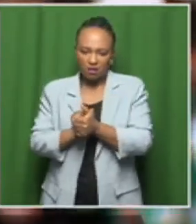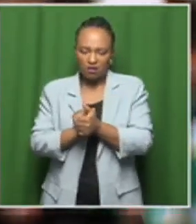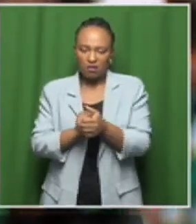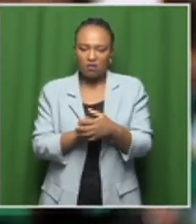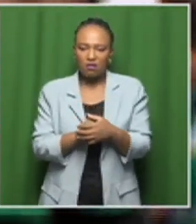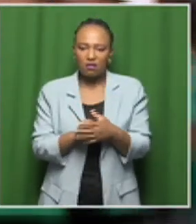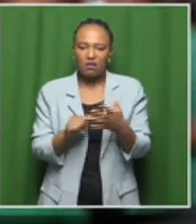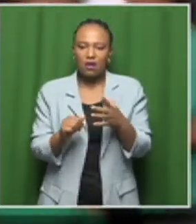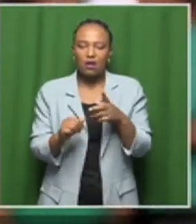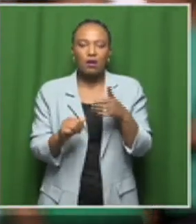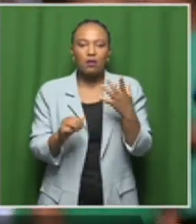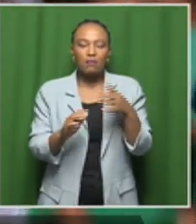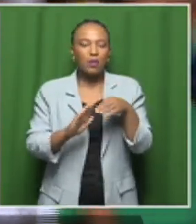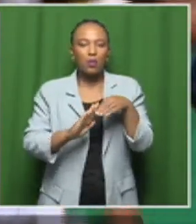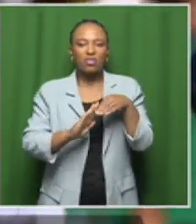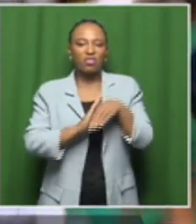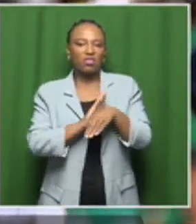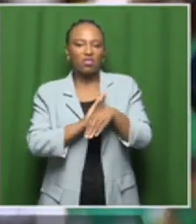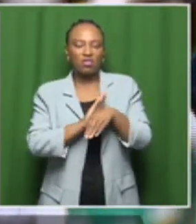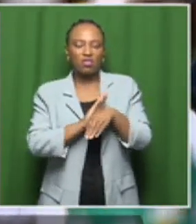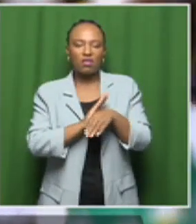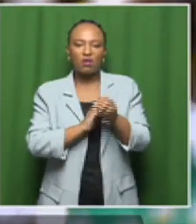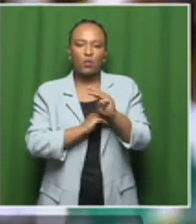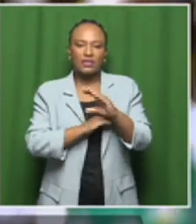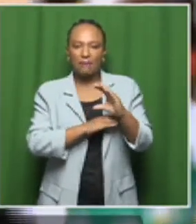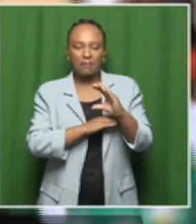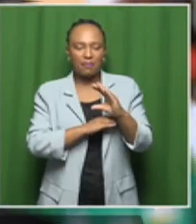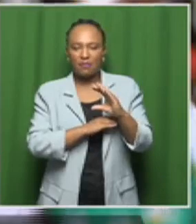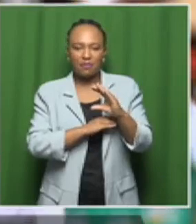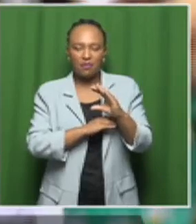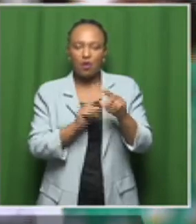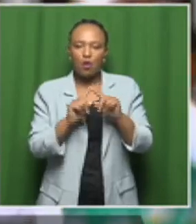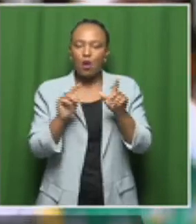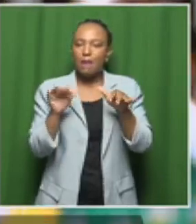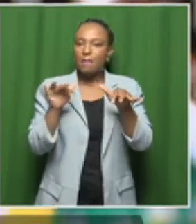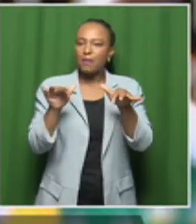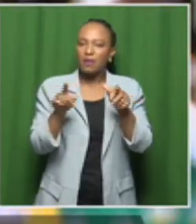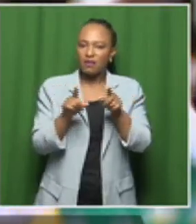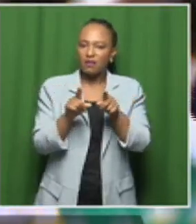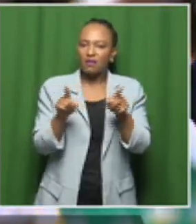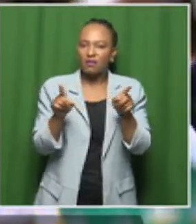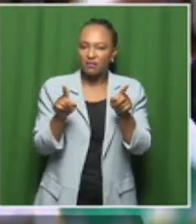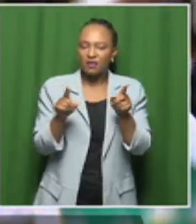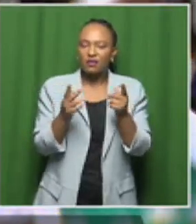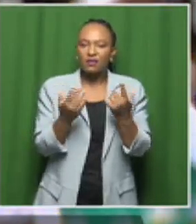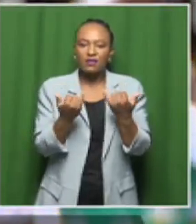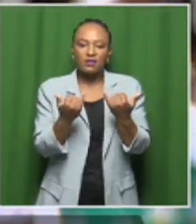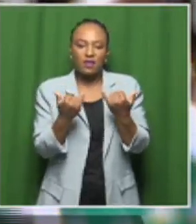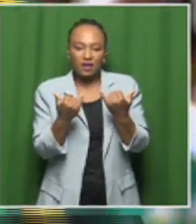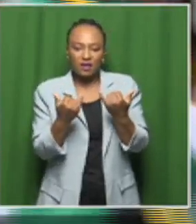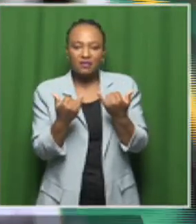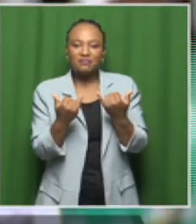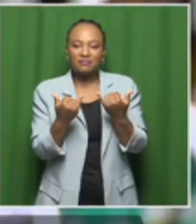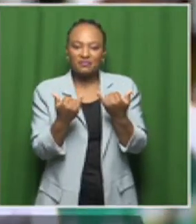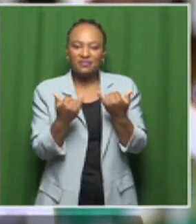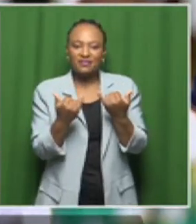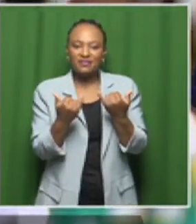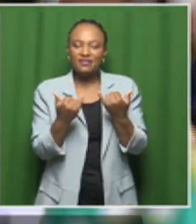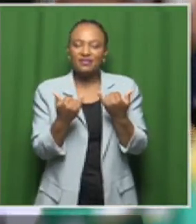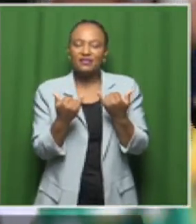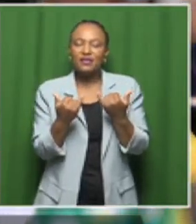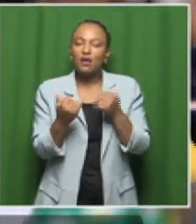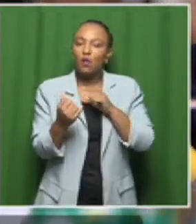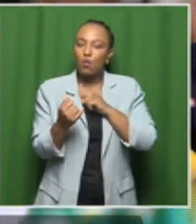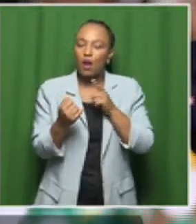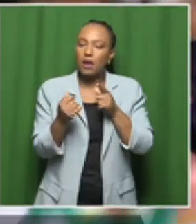not lose ground in the Western Cape because people did not want the ANC. We lost ground in the Western Cape